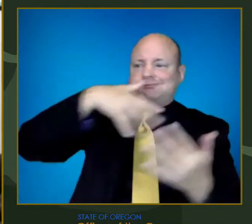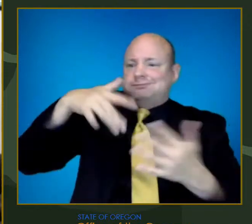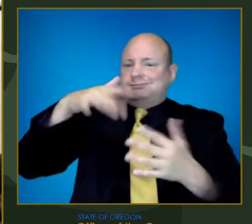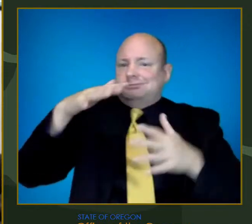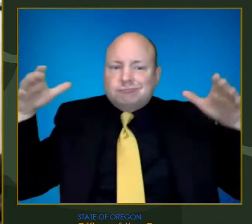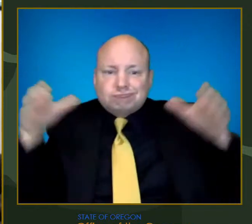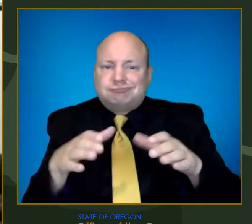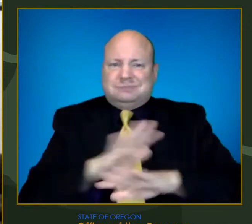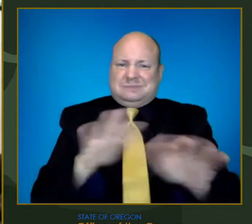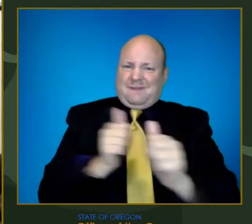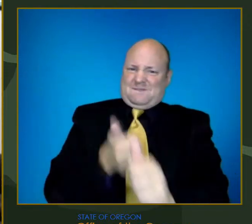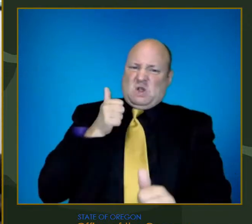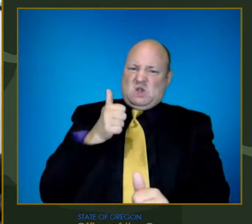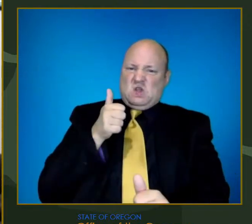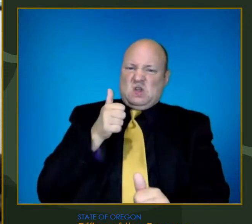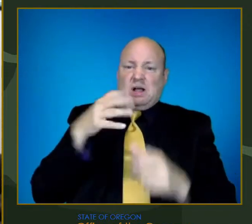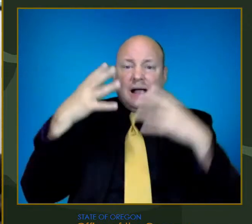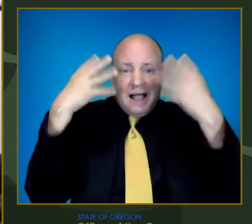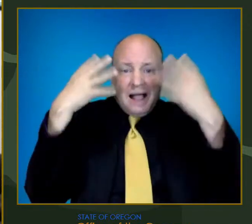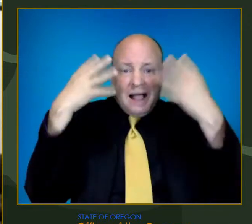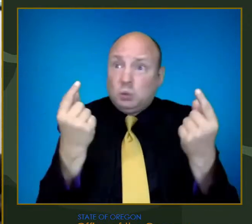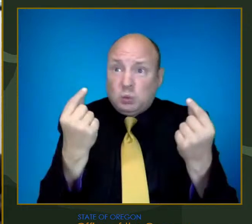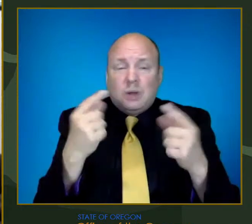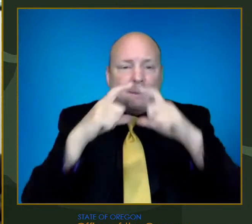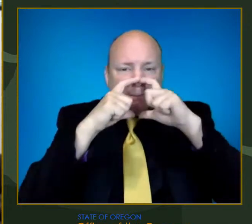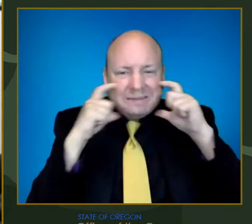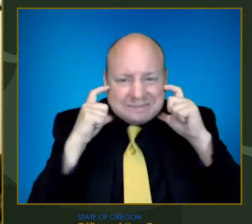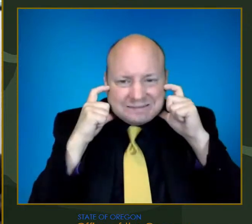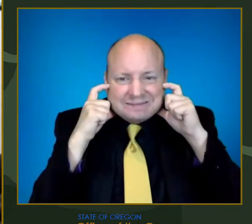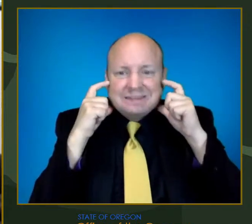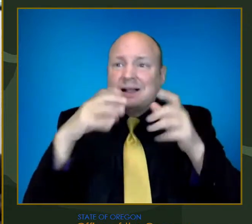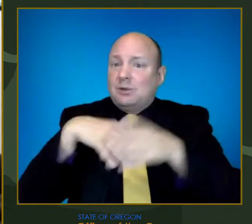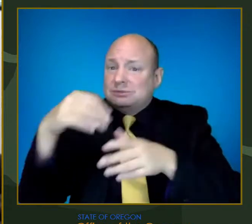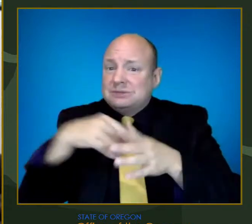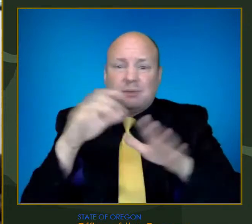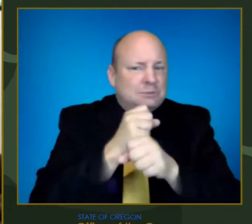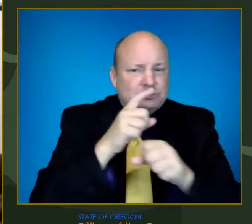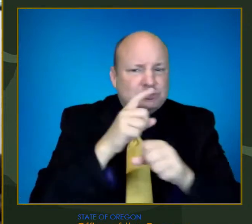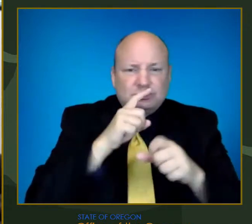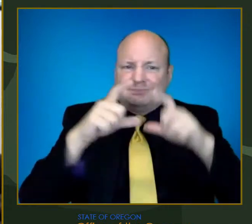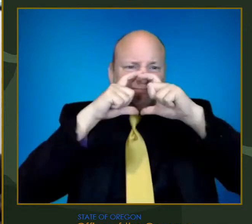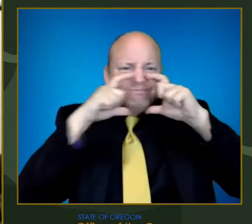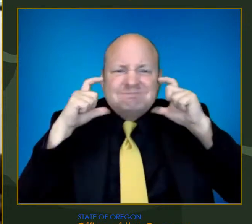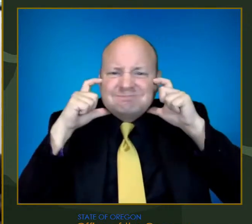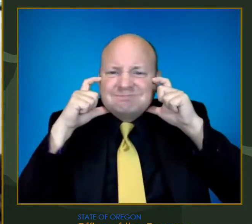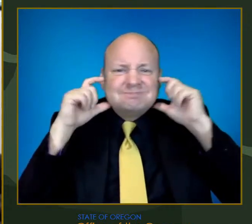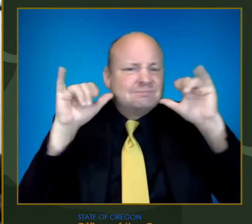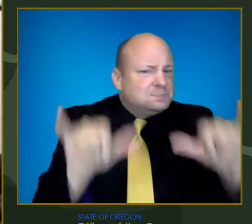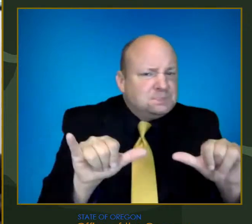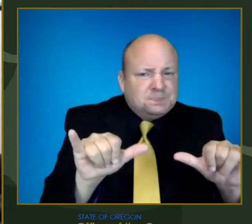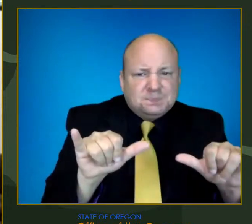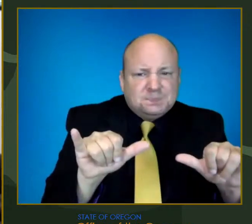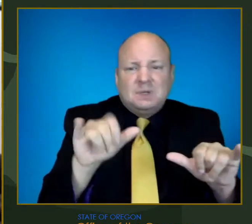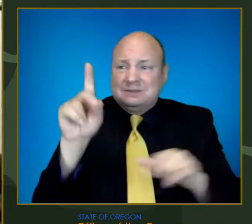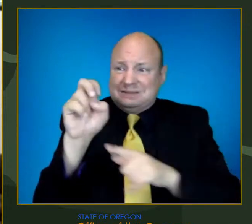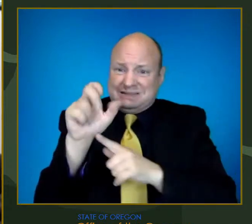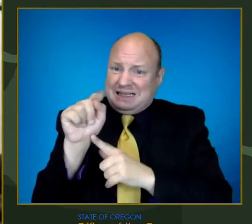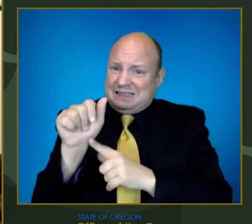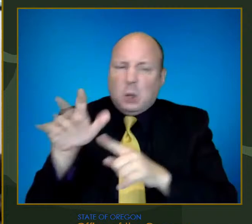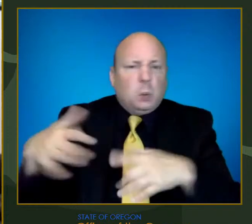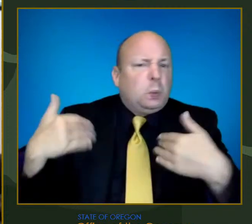wear a mask in public, even in outdoor spaces where you may be among crowds. The Delta variant is relentless in its search for new people to